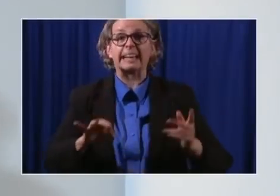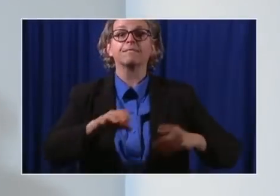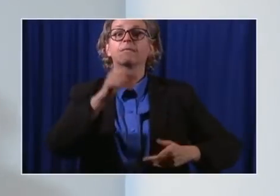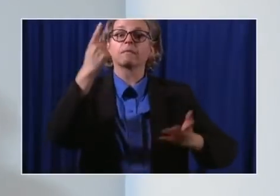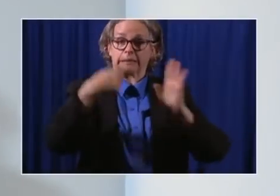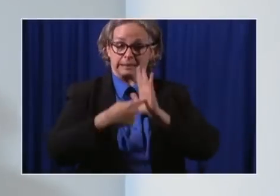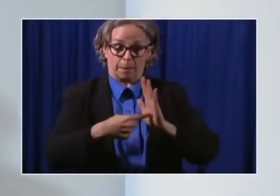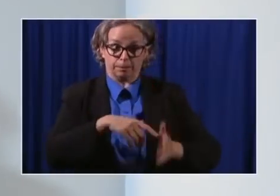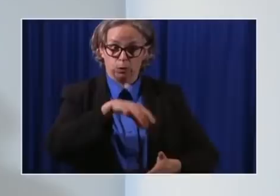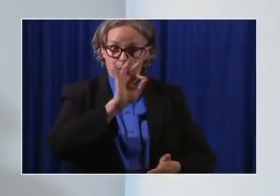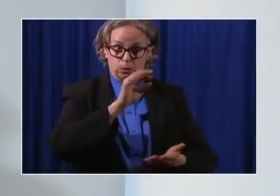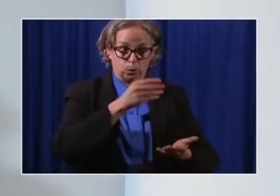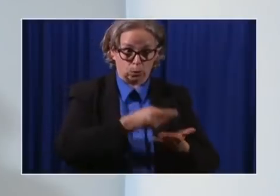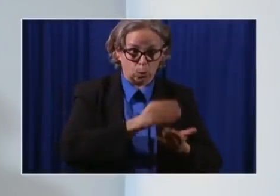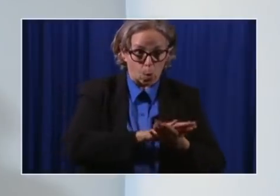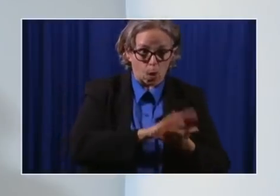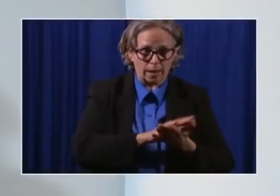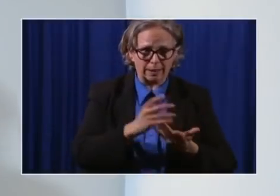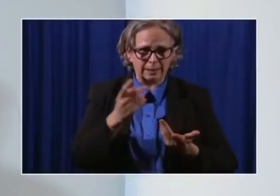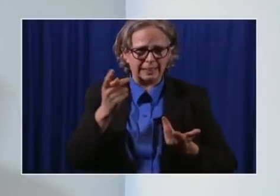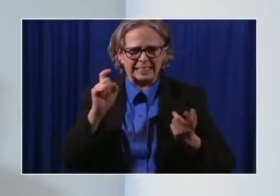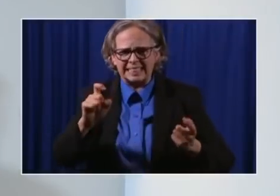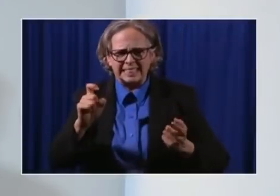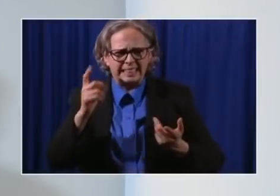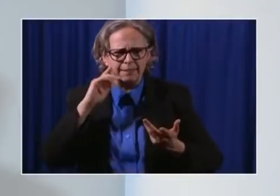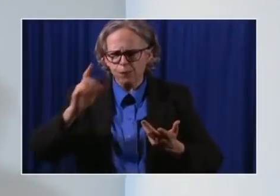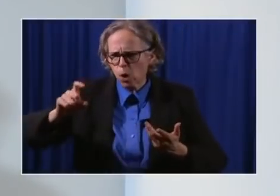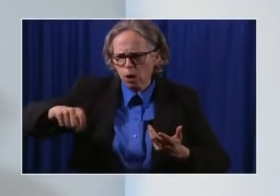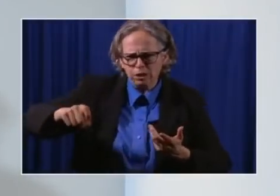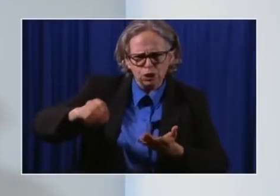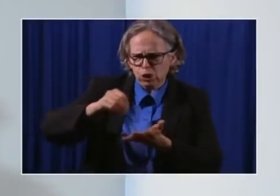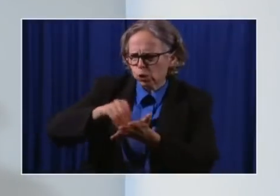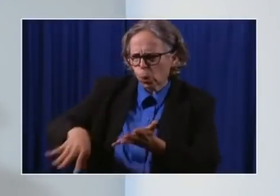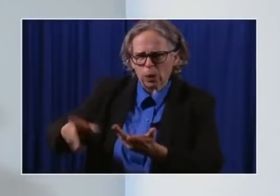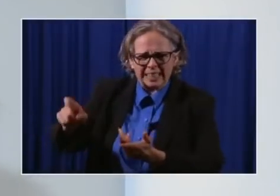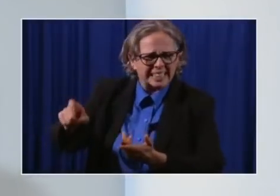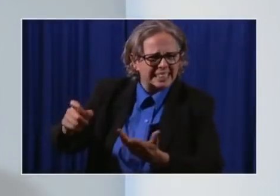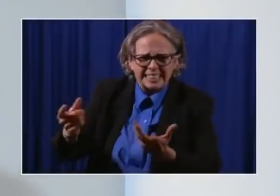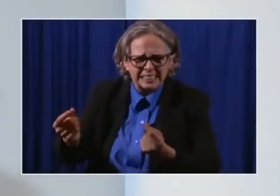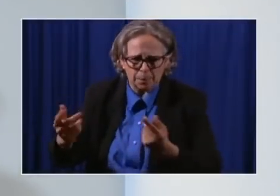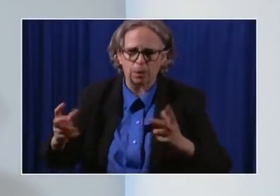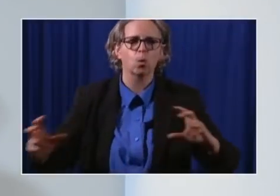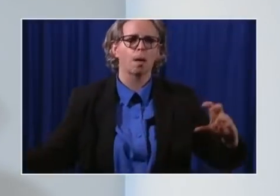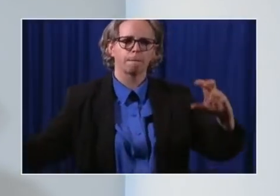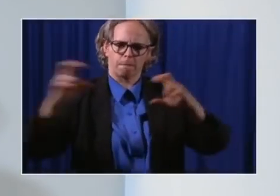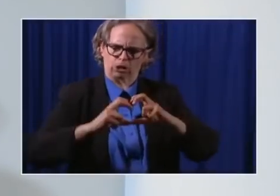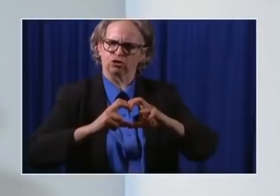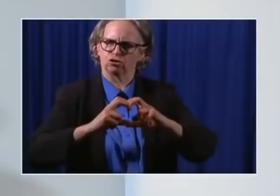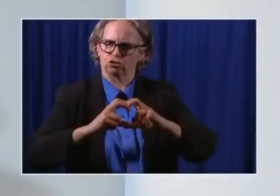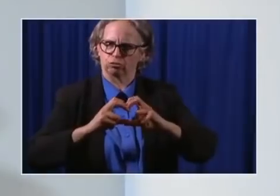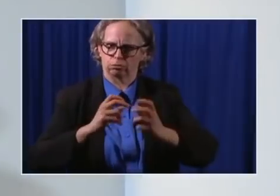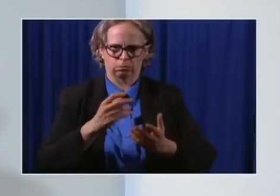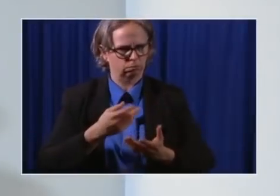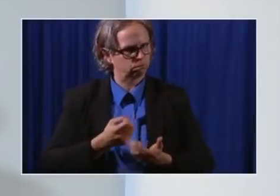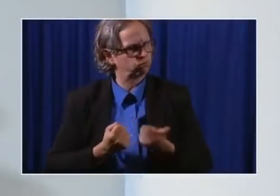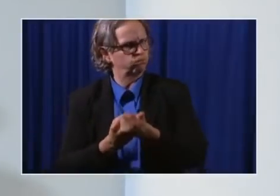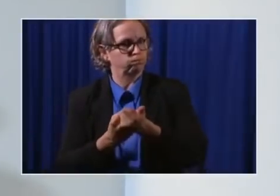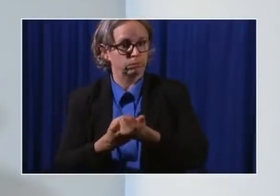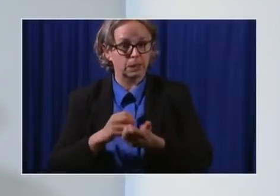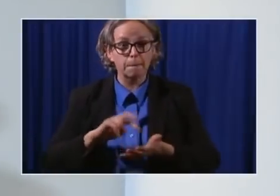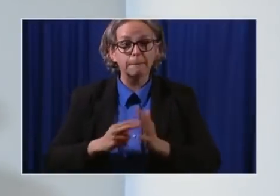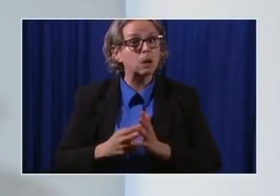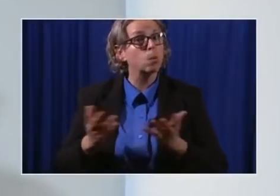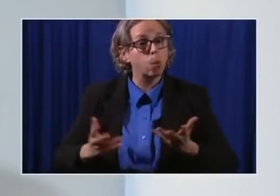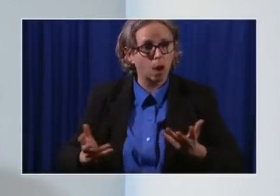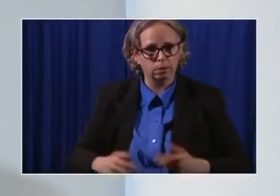afford these services. The two programs working together will enable districts to purchase the